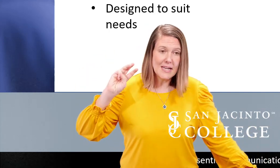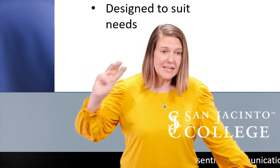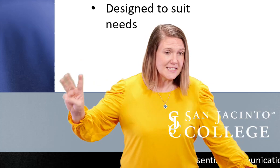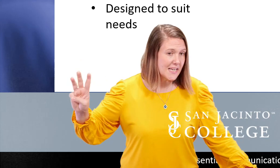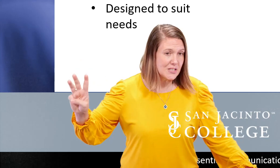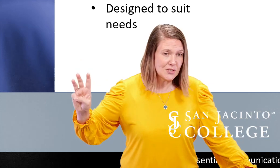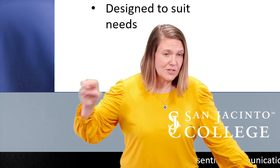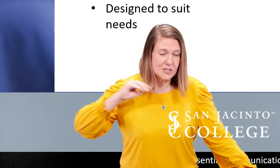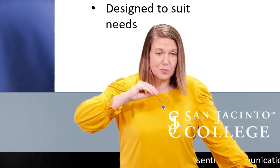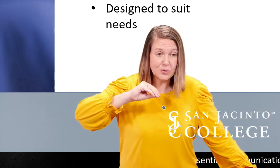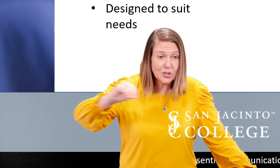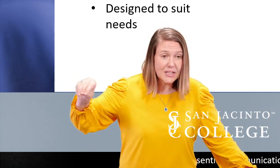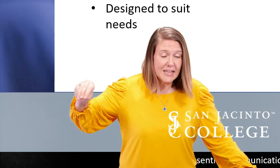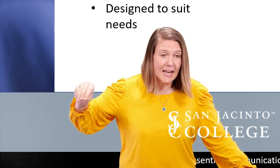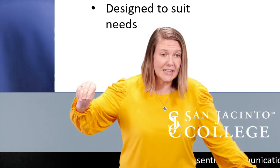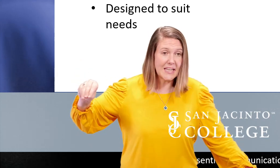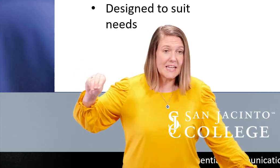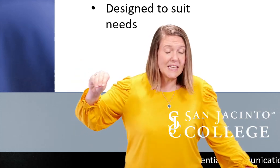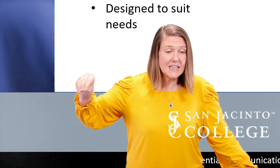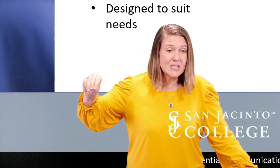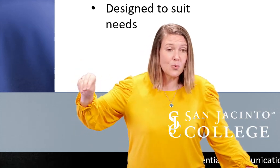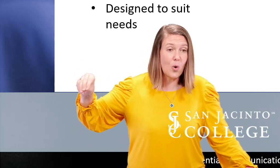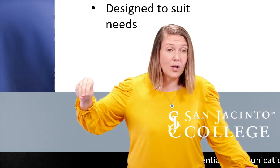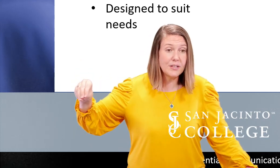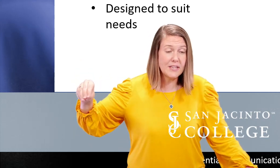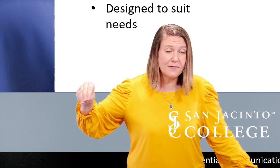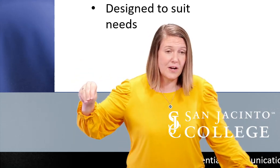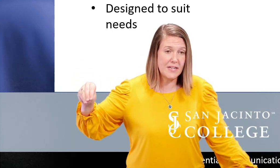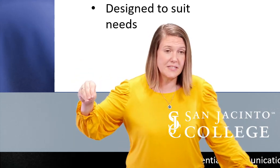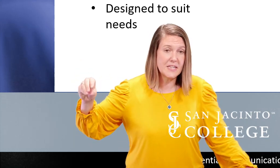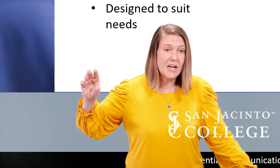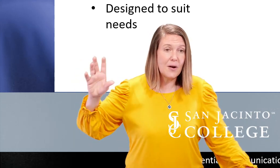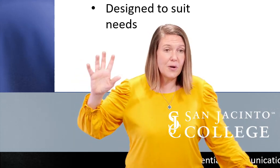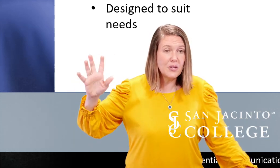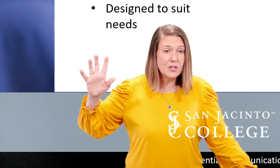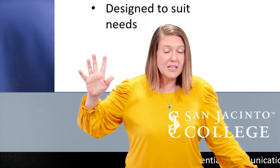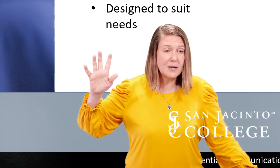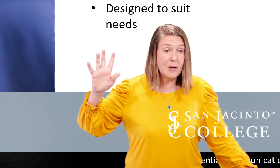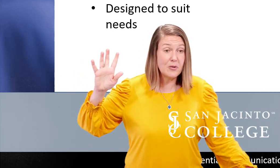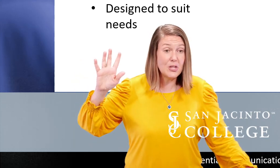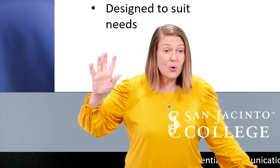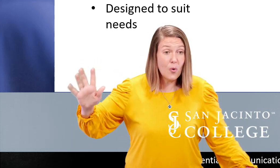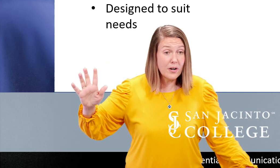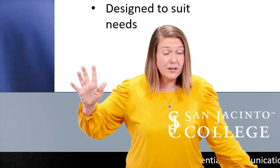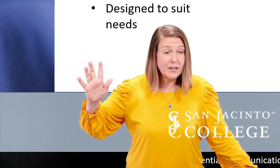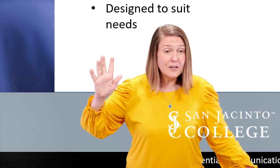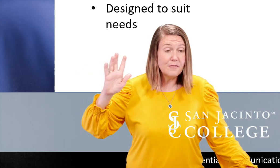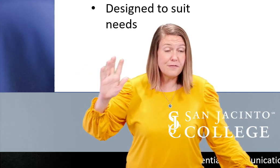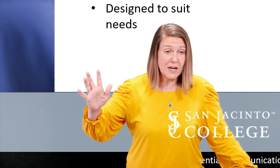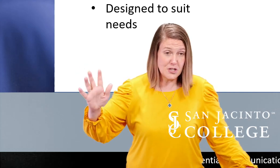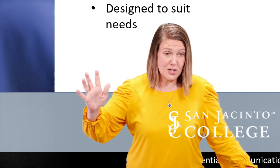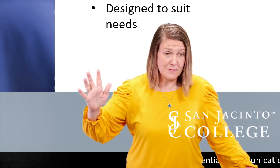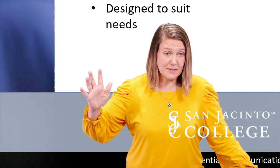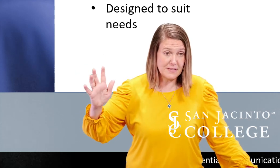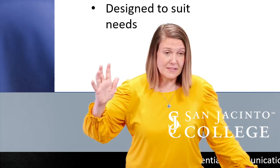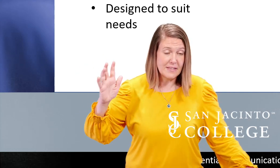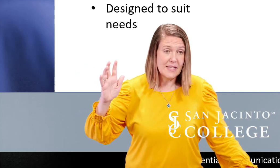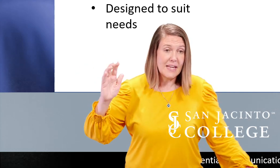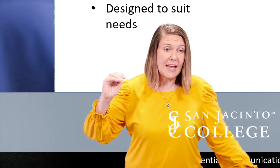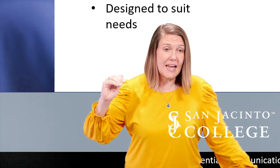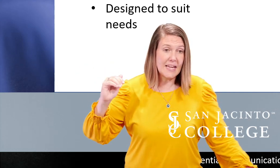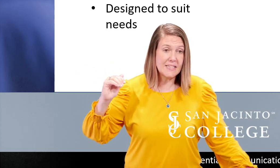number and designed to suit needs. We're looking at, like, in this quality of friends, I want you to think about your